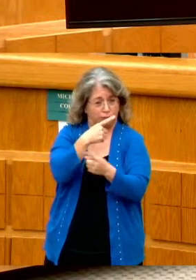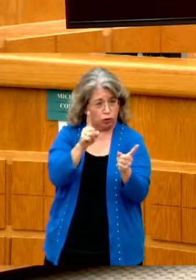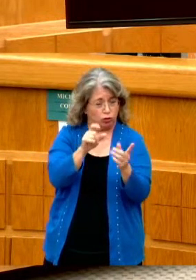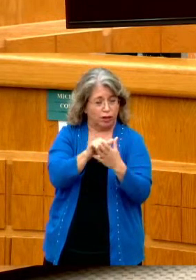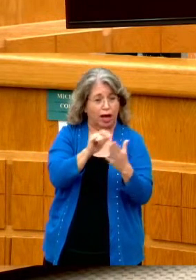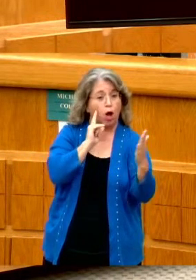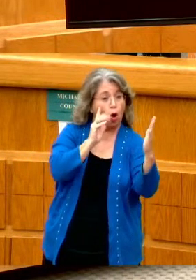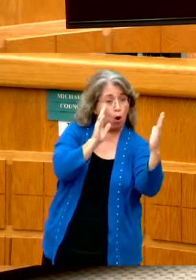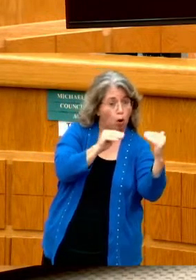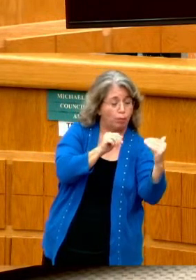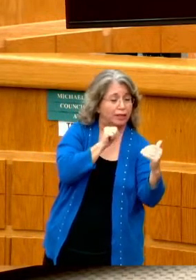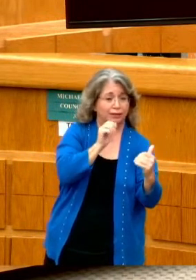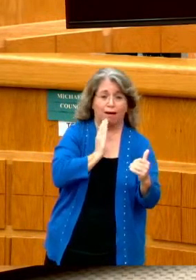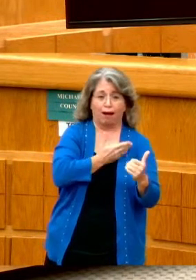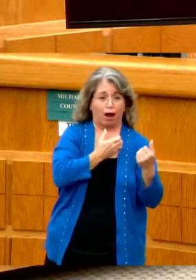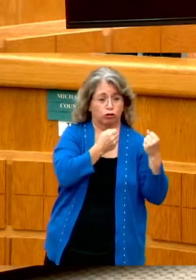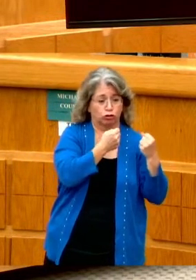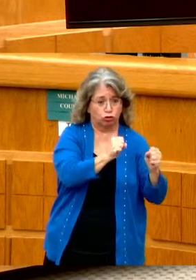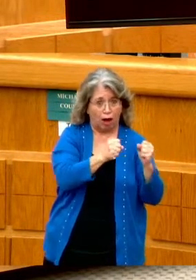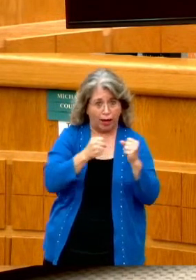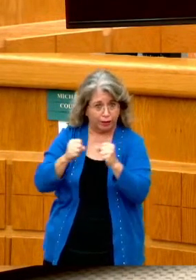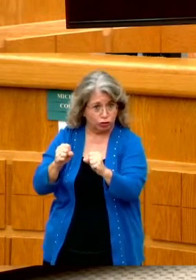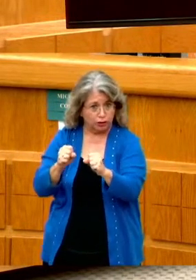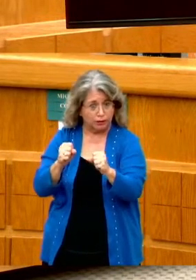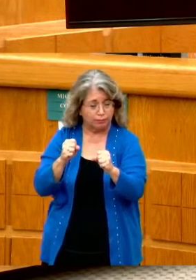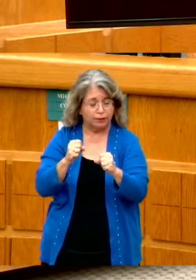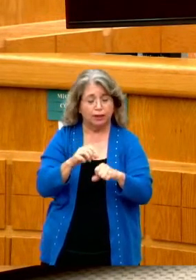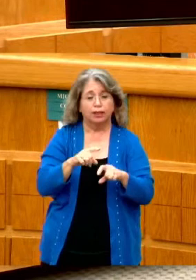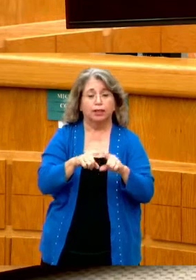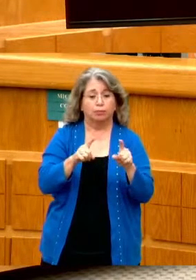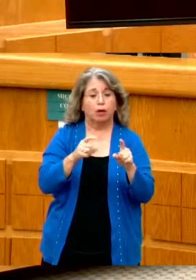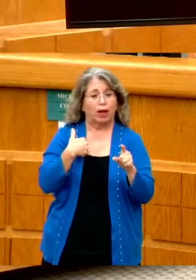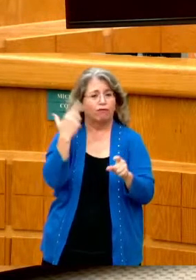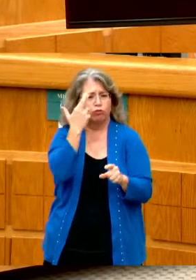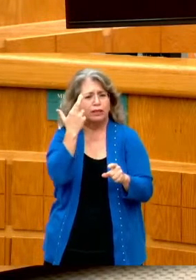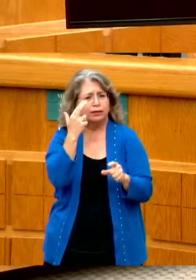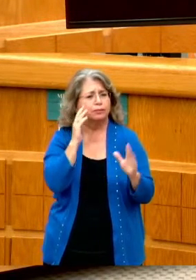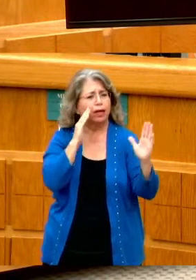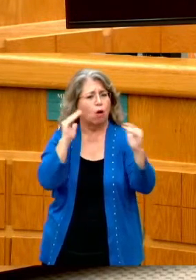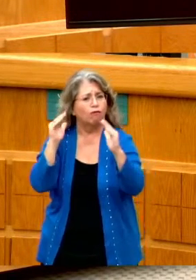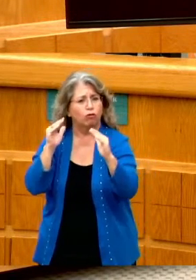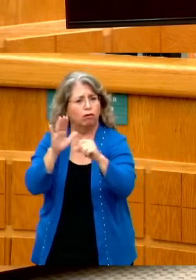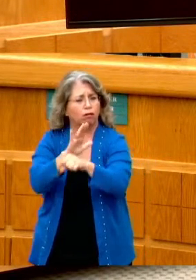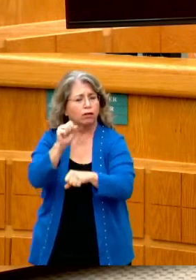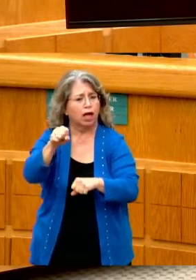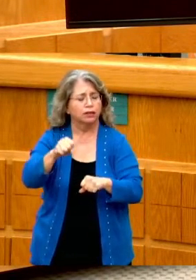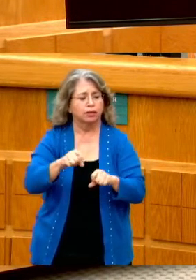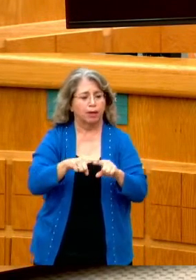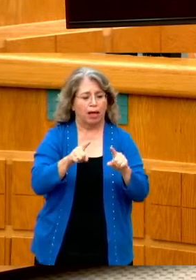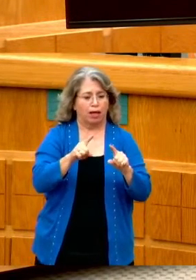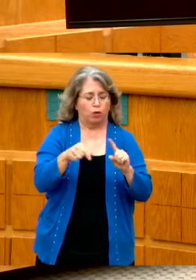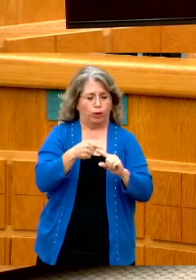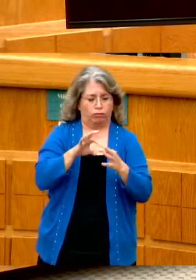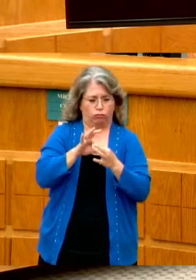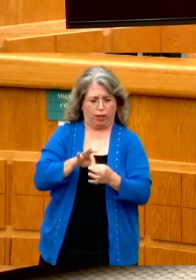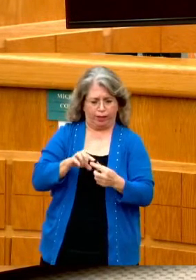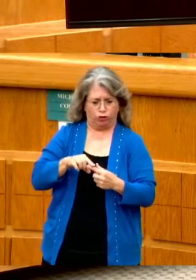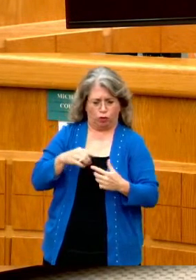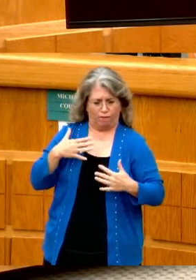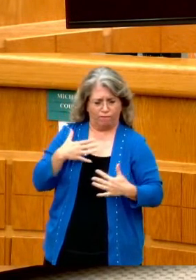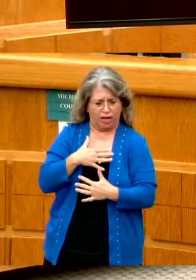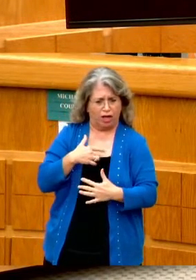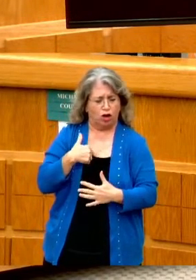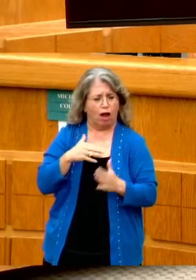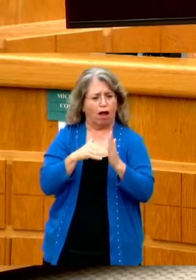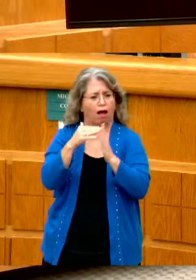no doubt we have so many reasons to be hopeful. And when it comes to fear, I am often reminded of the immortal